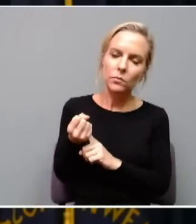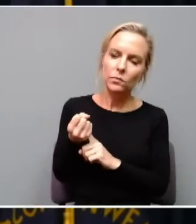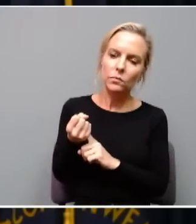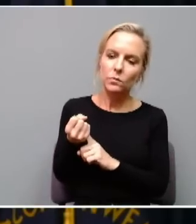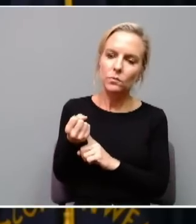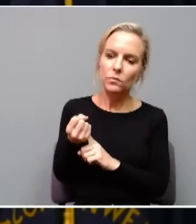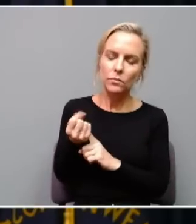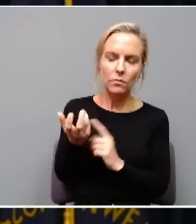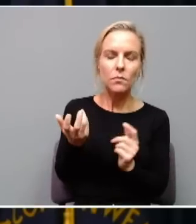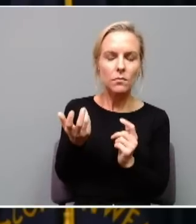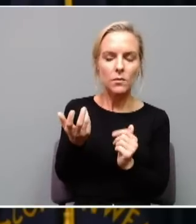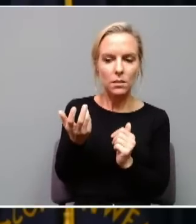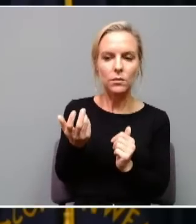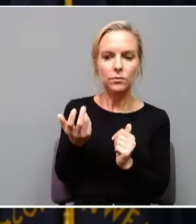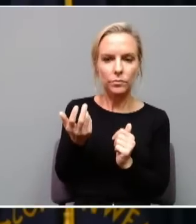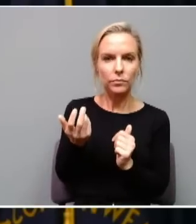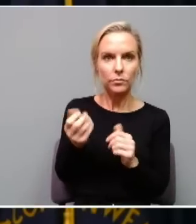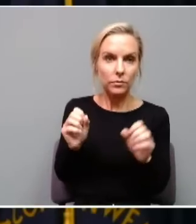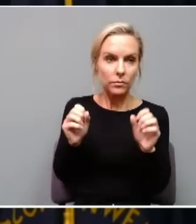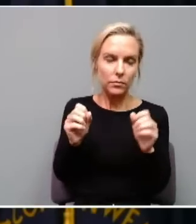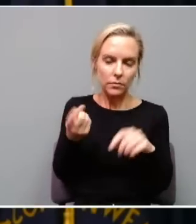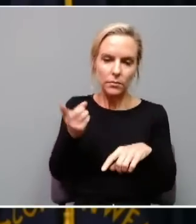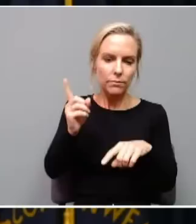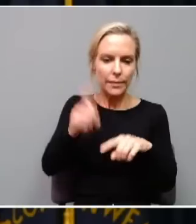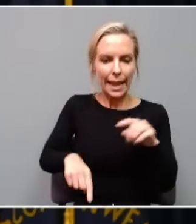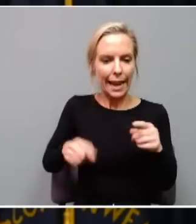because it can't happen on our watch.